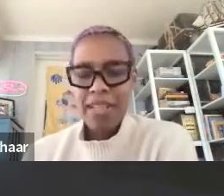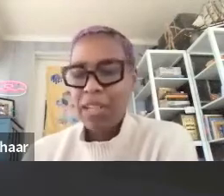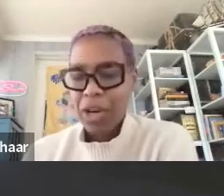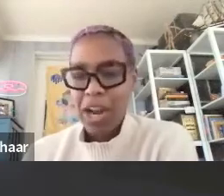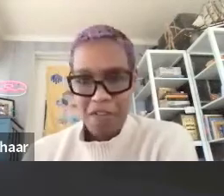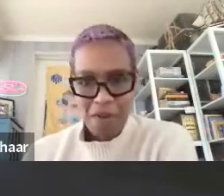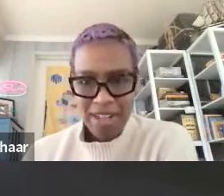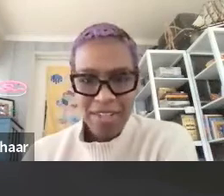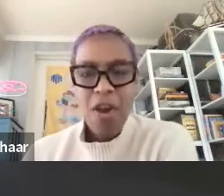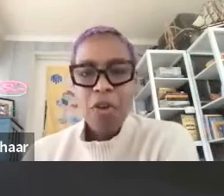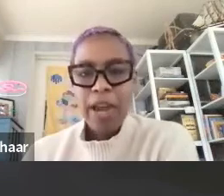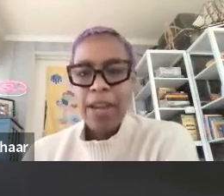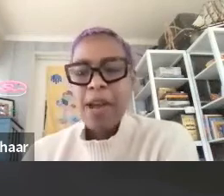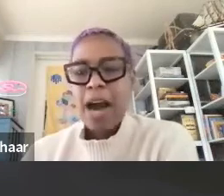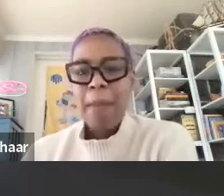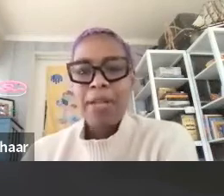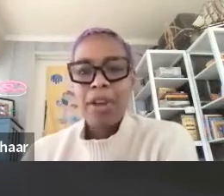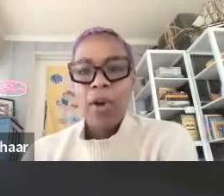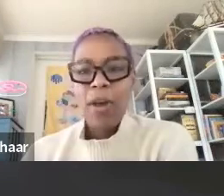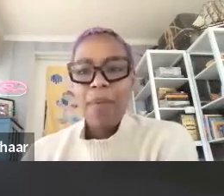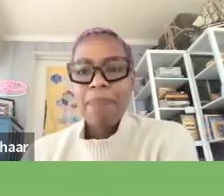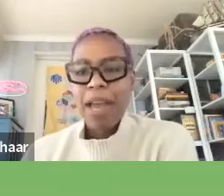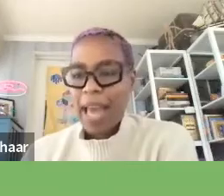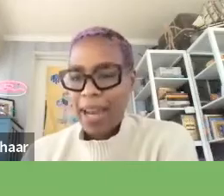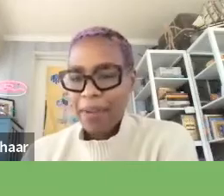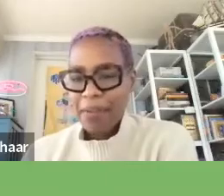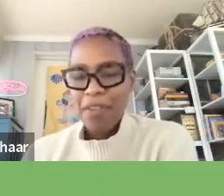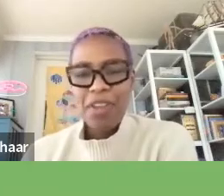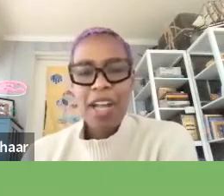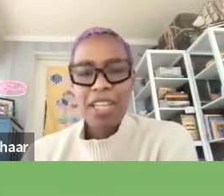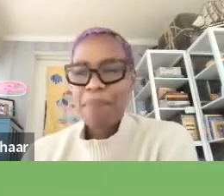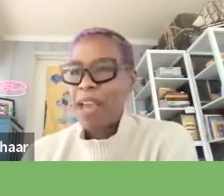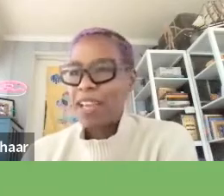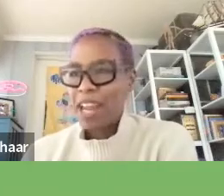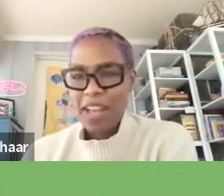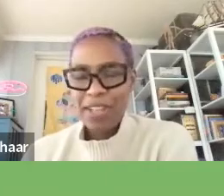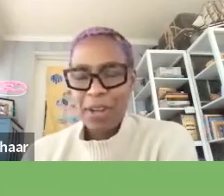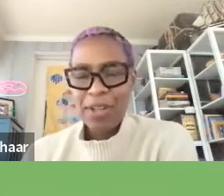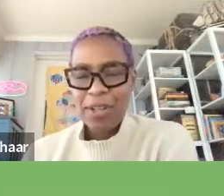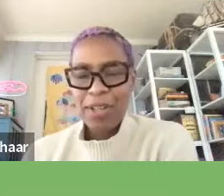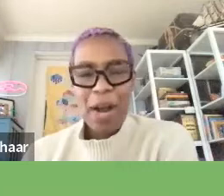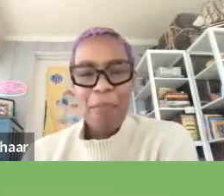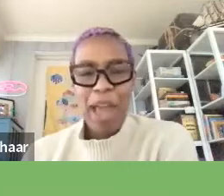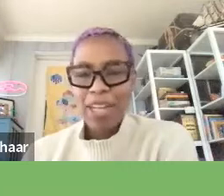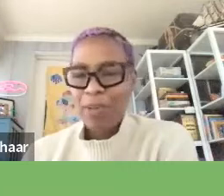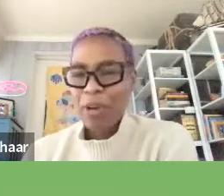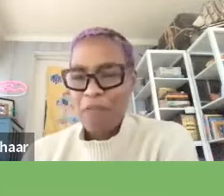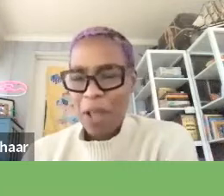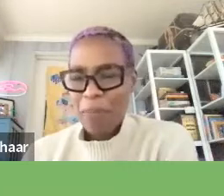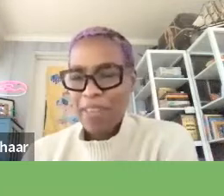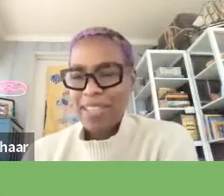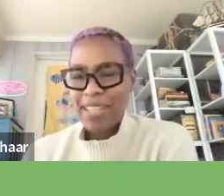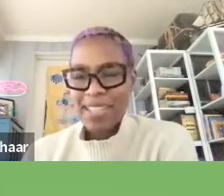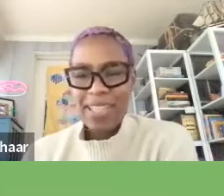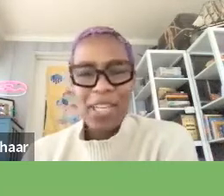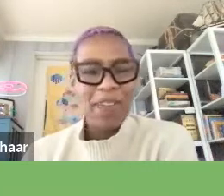equipment that's clear cutting the forest, right? And so again, not to make anything subtle, we actually were